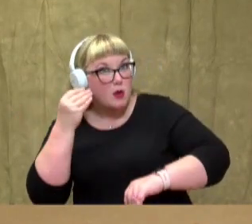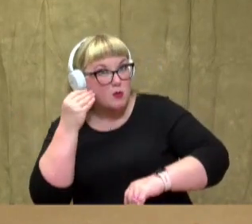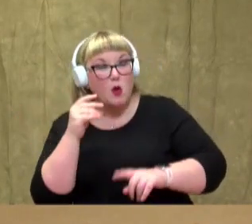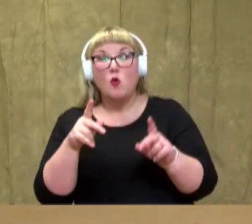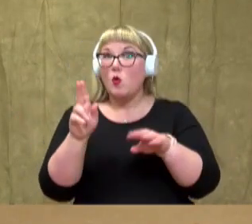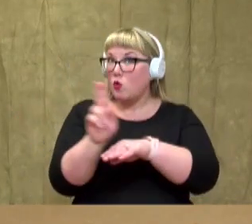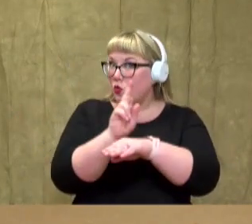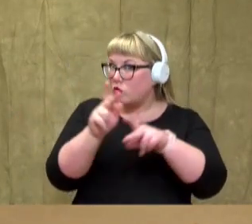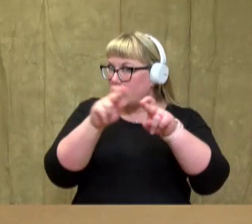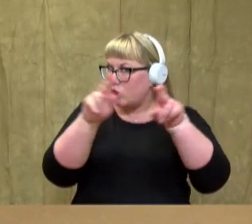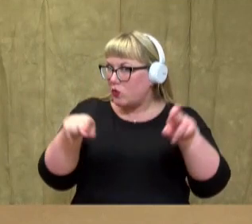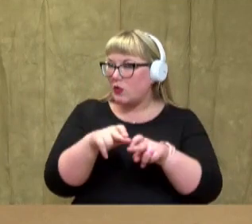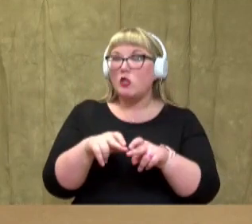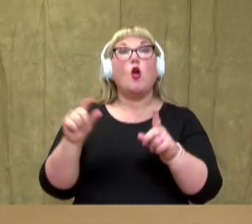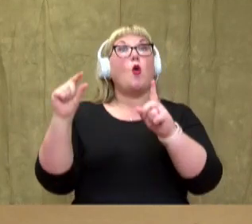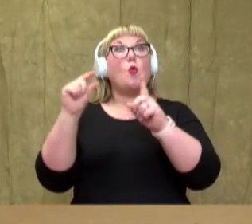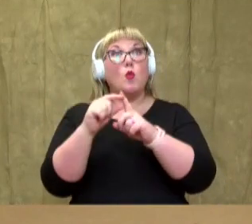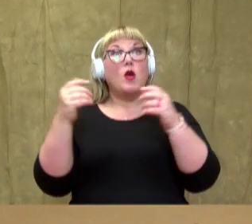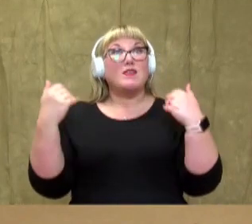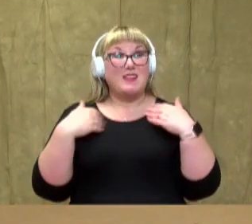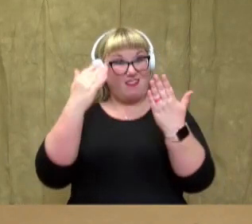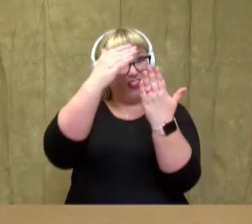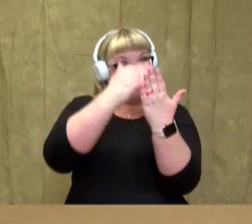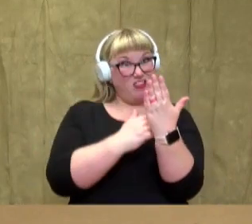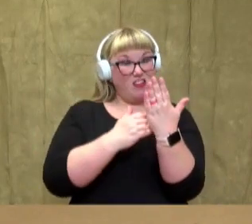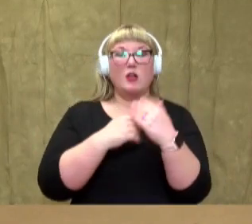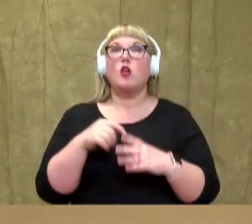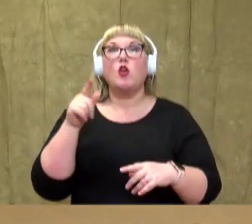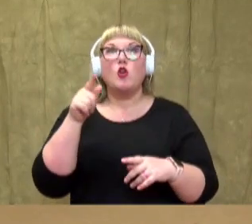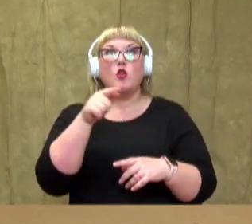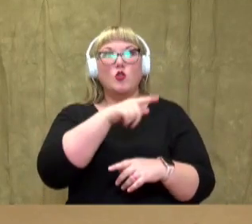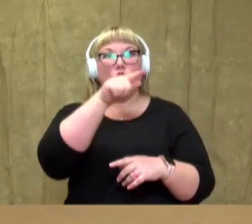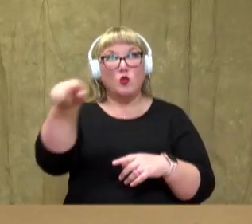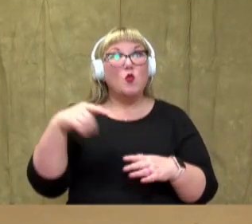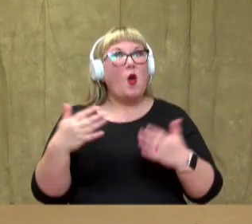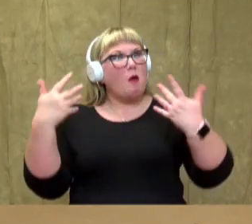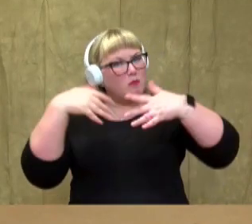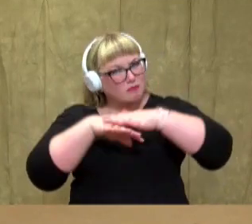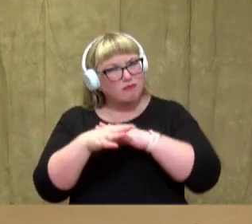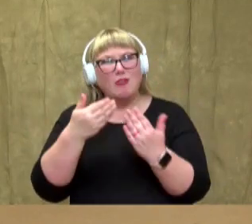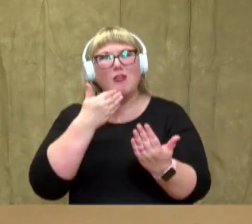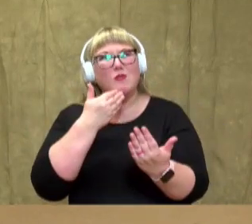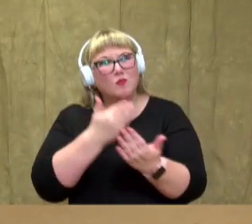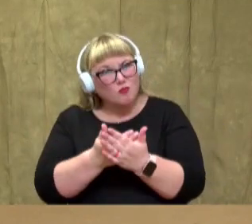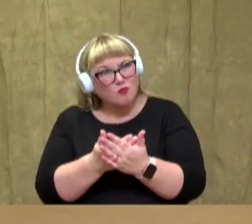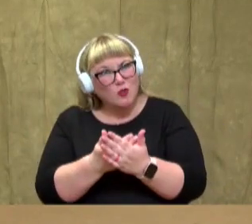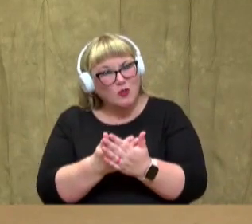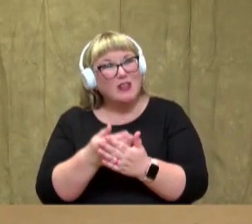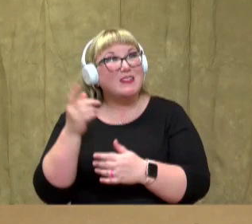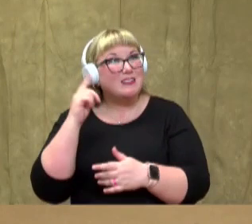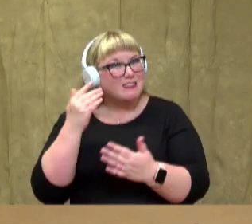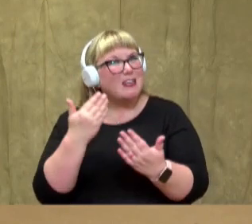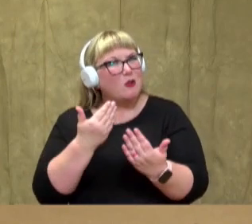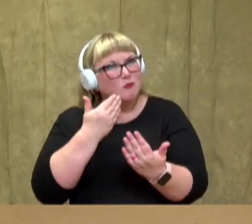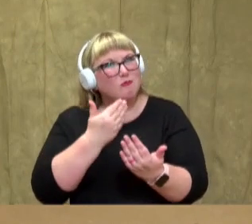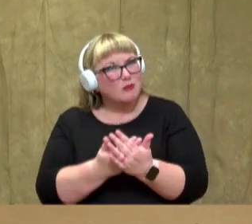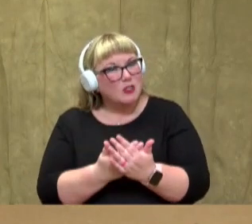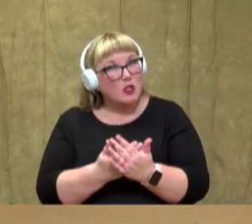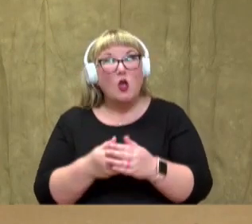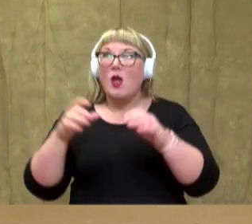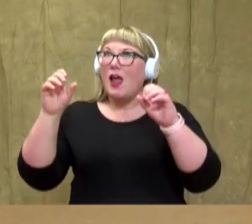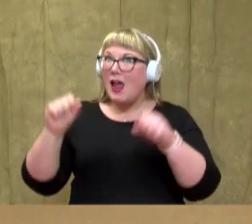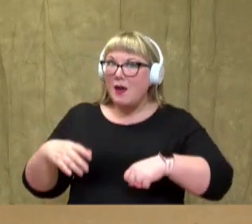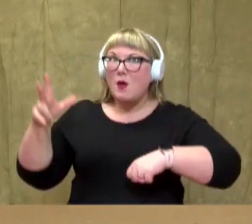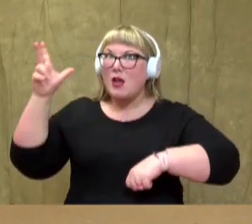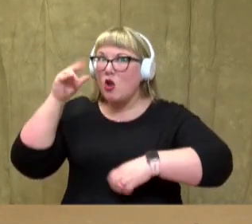recipe, words have ingredients. You all blended those ingredients so well the sounds that you were able to hear a